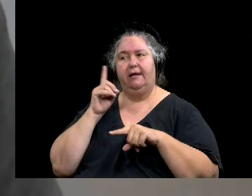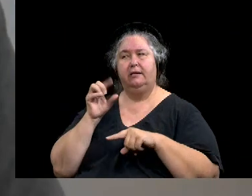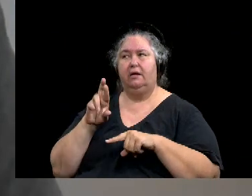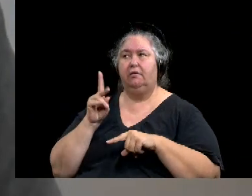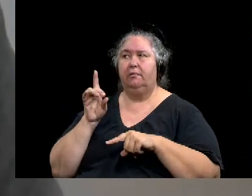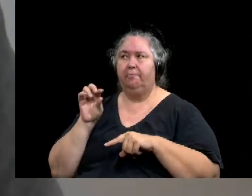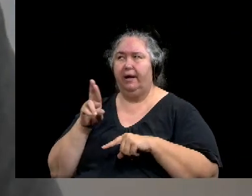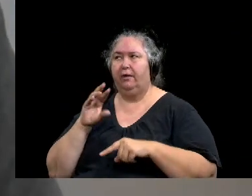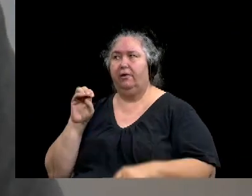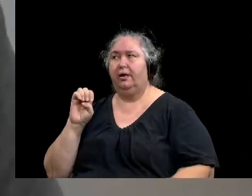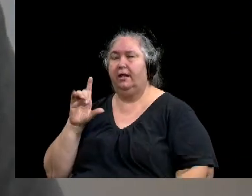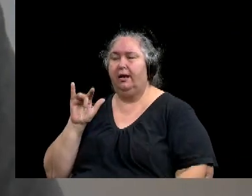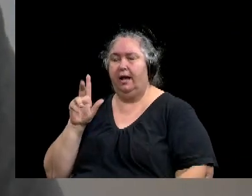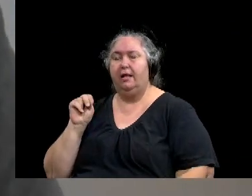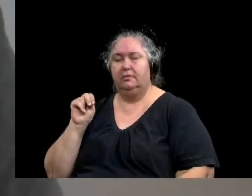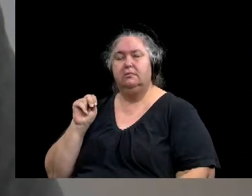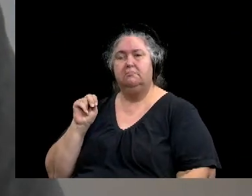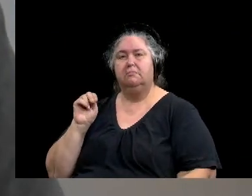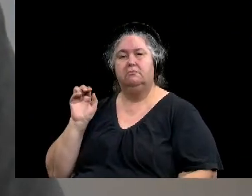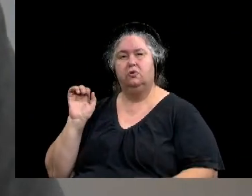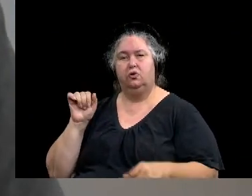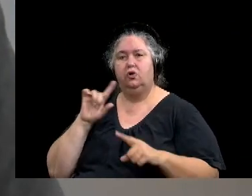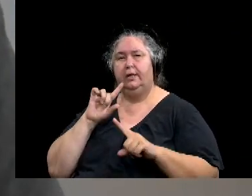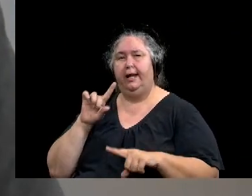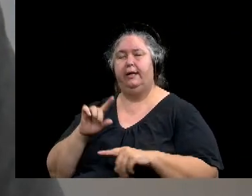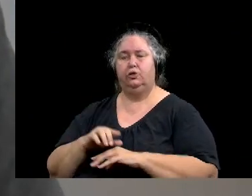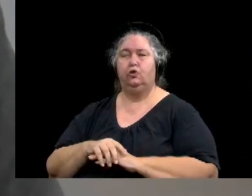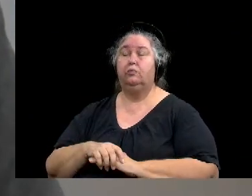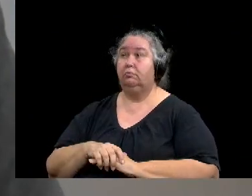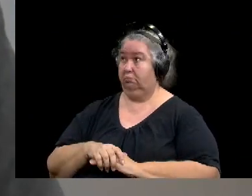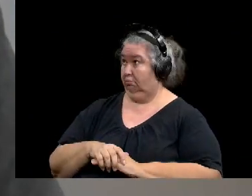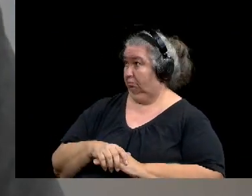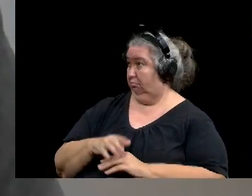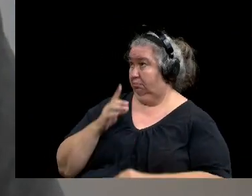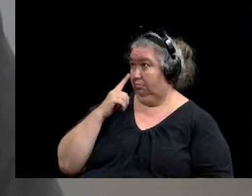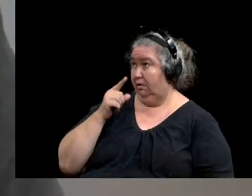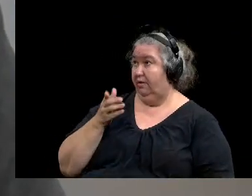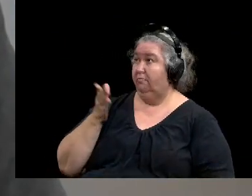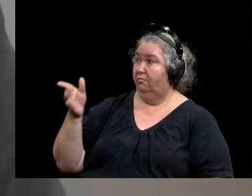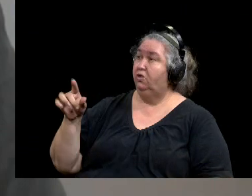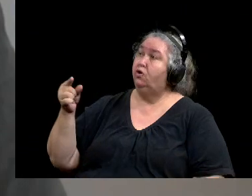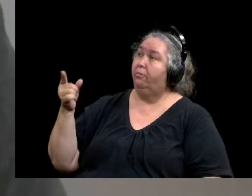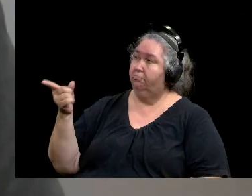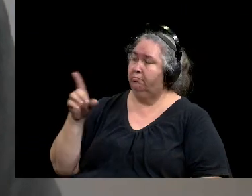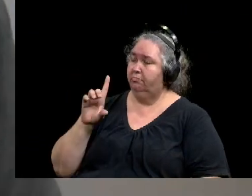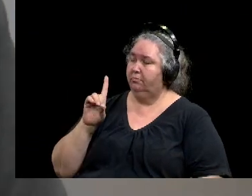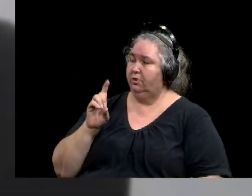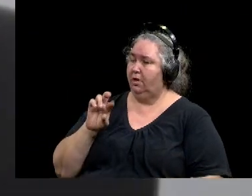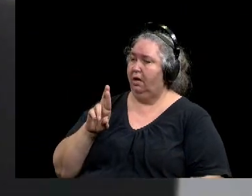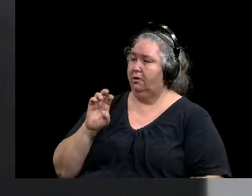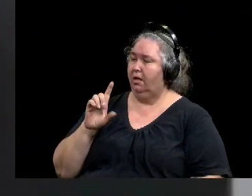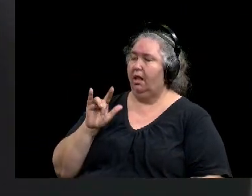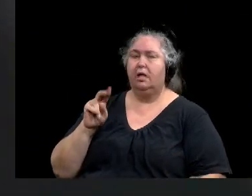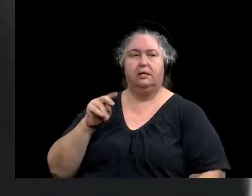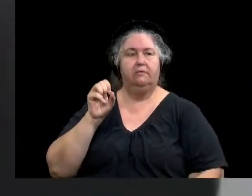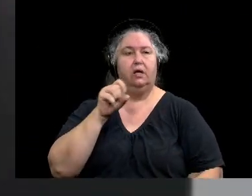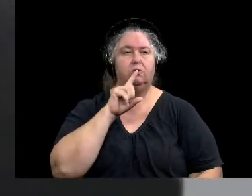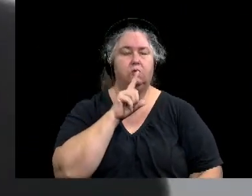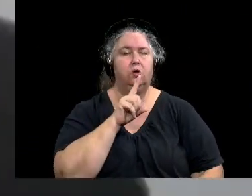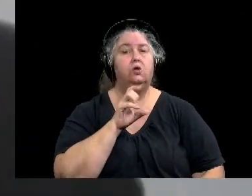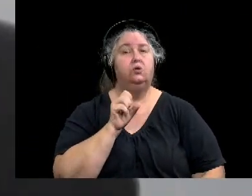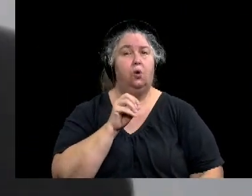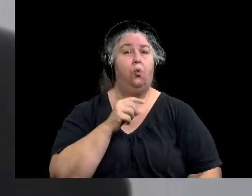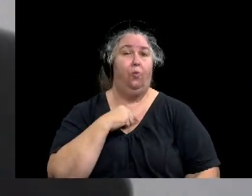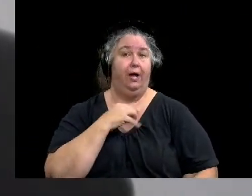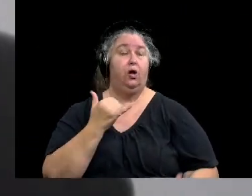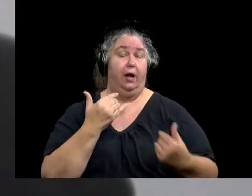Dr. Eliason are probably equipped to answer this as well. So Dr. Eliason, do you want to kick us off? Yeah, sure. So we currently